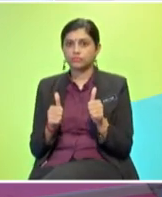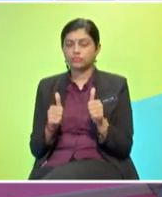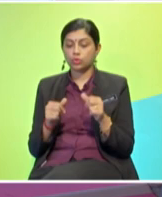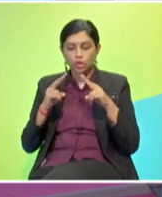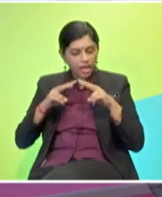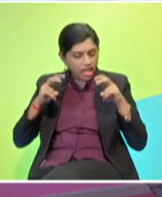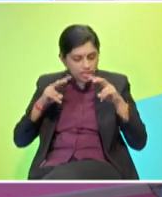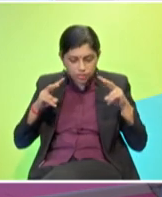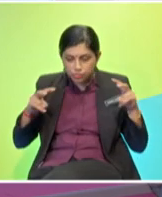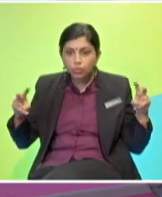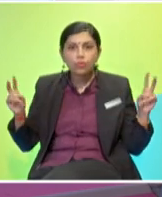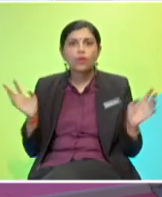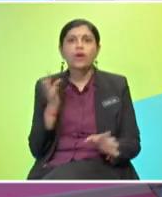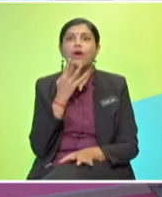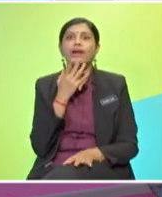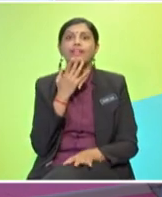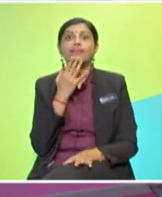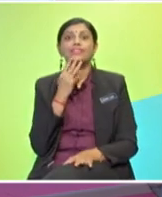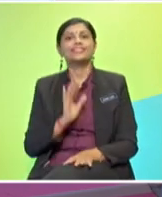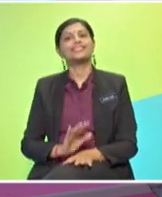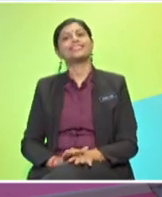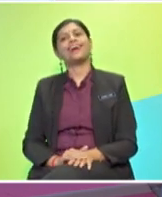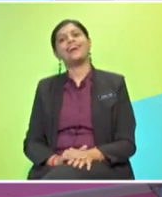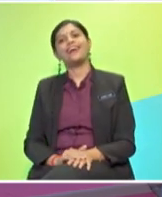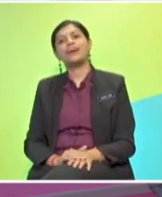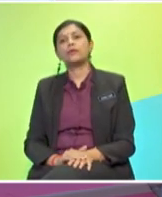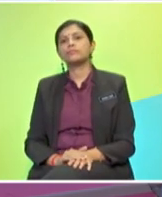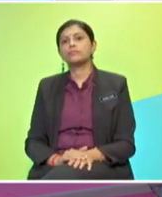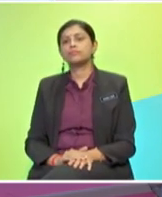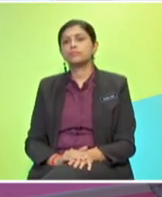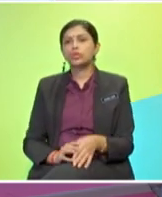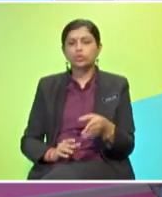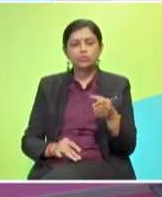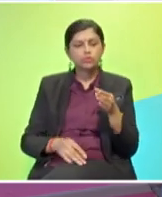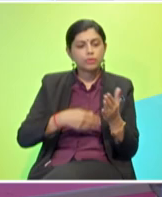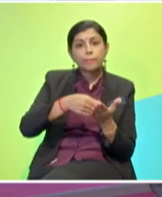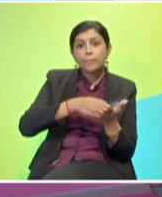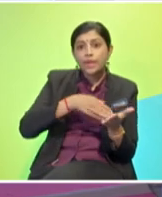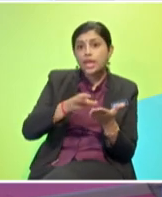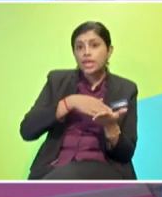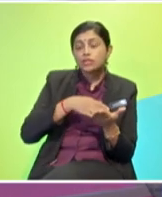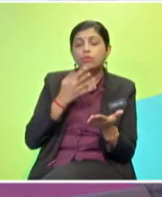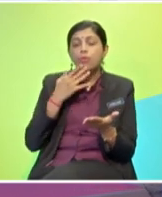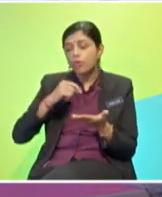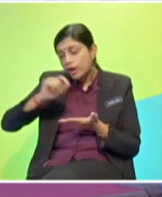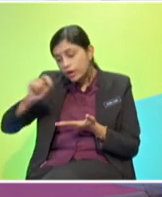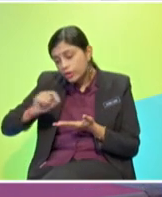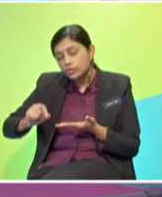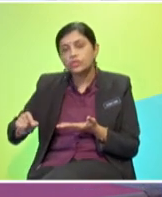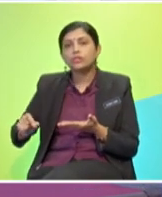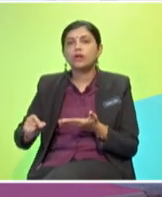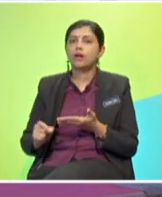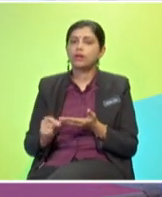explore colors. Okay. You can explore media to create your own